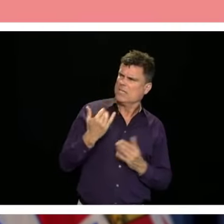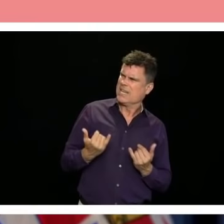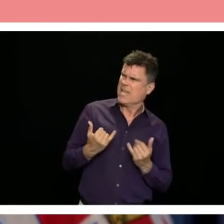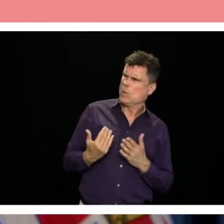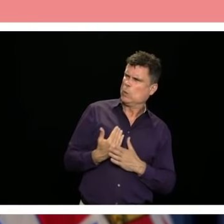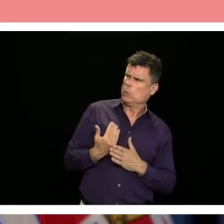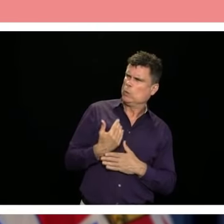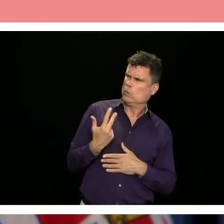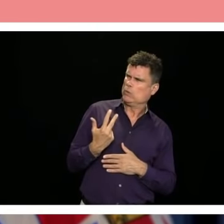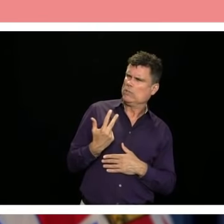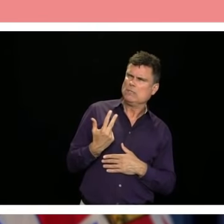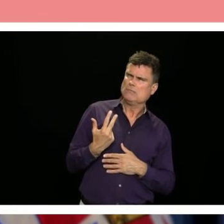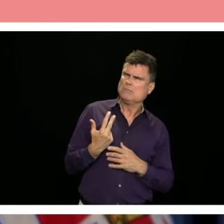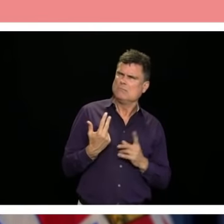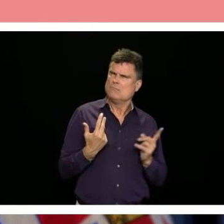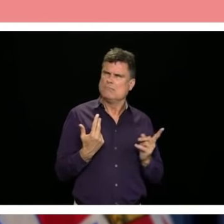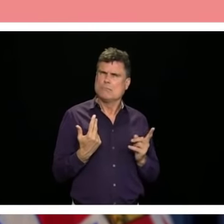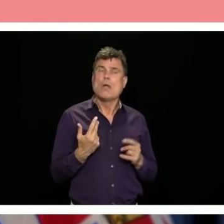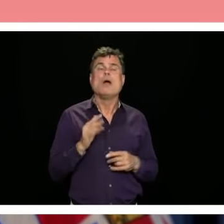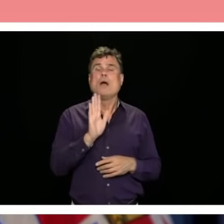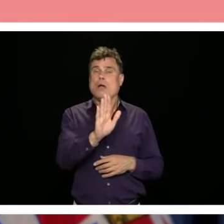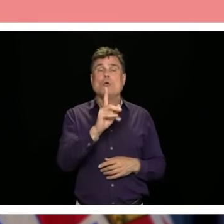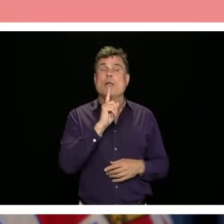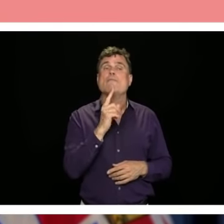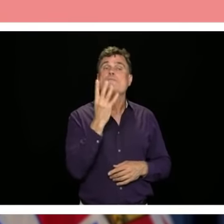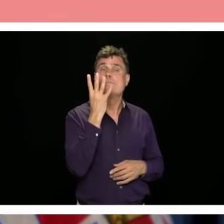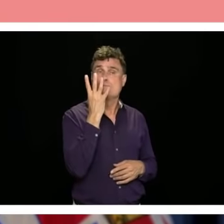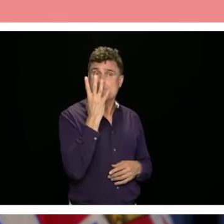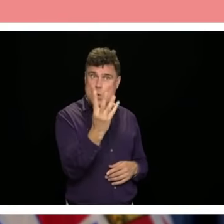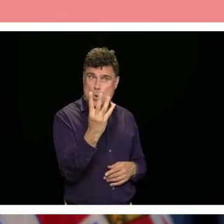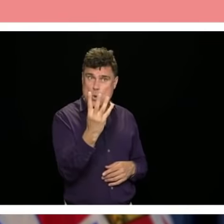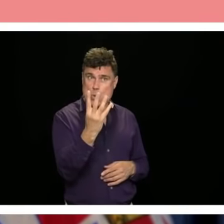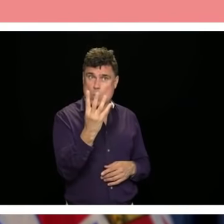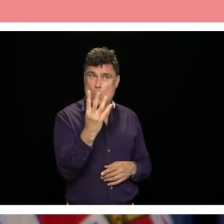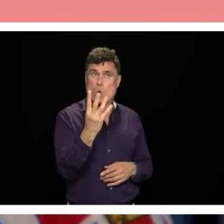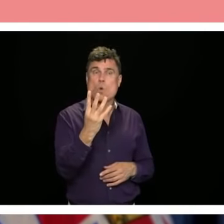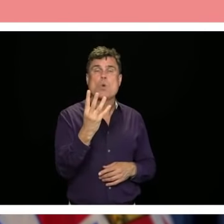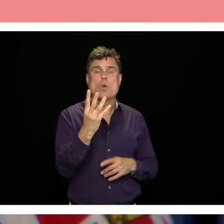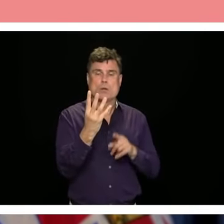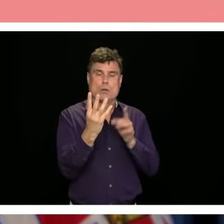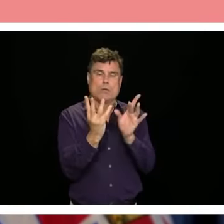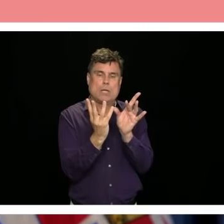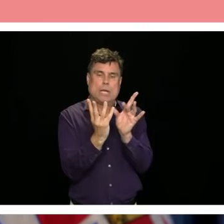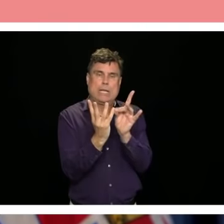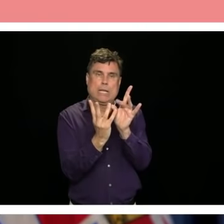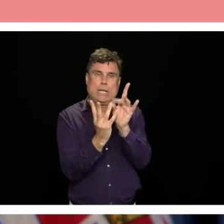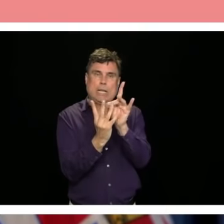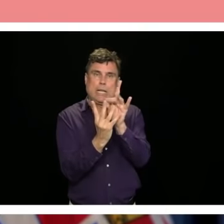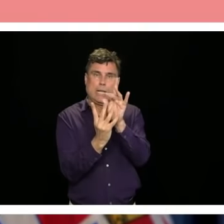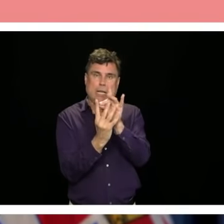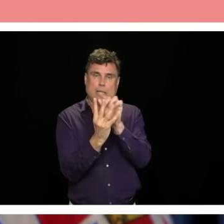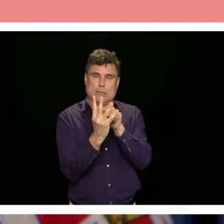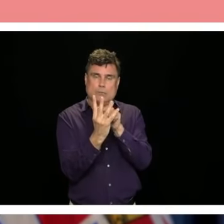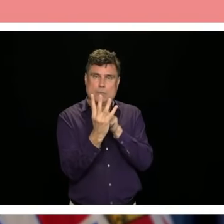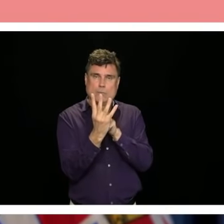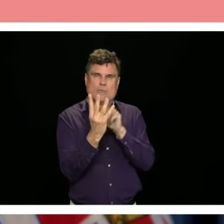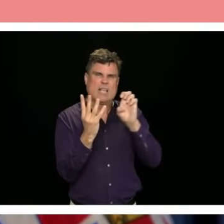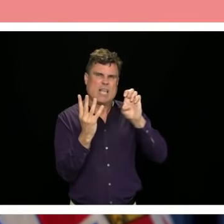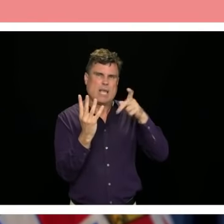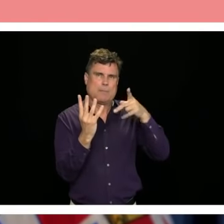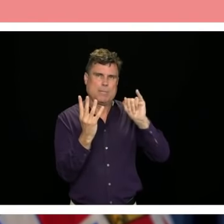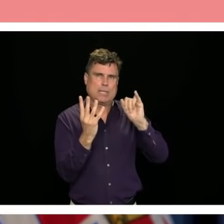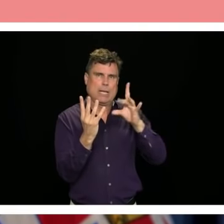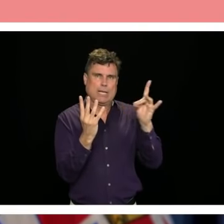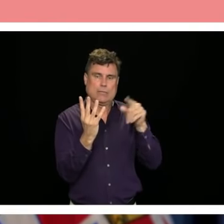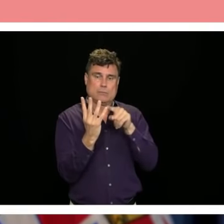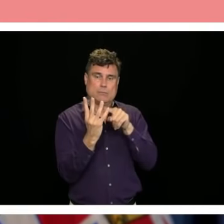3 cases being reported in the Island Health region, but they're cases, as I understand, that have recovered or